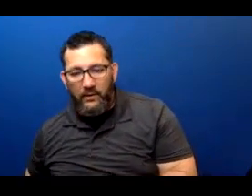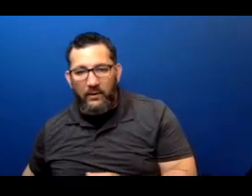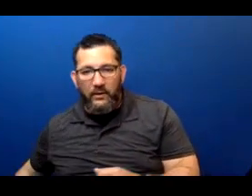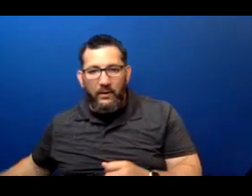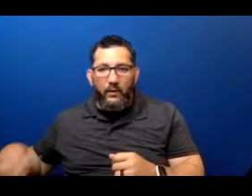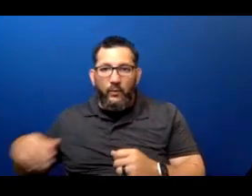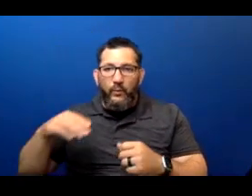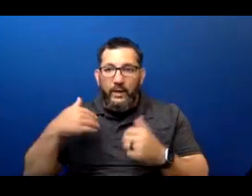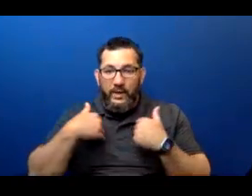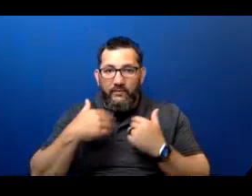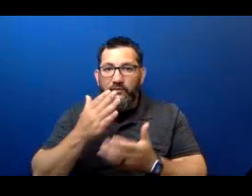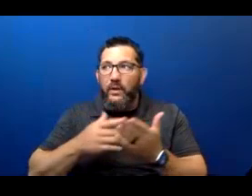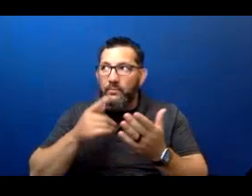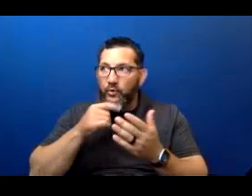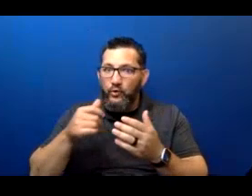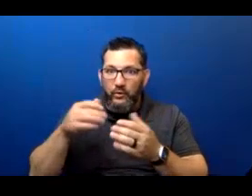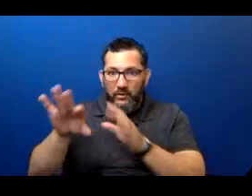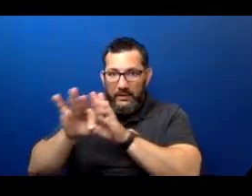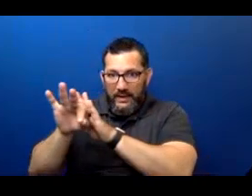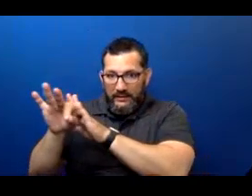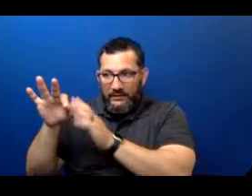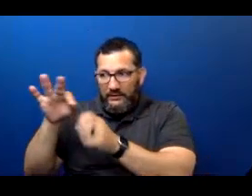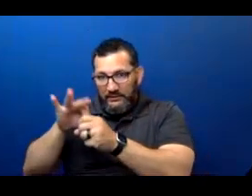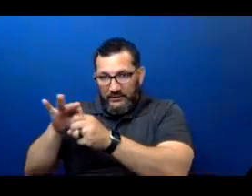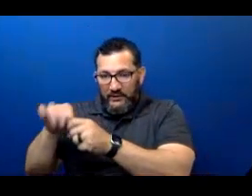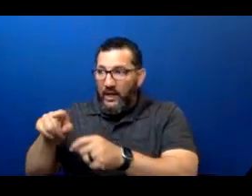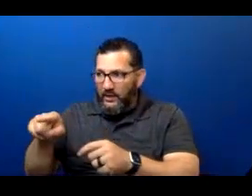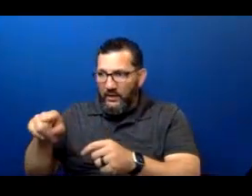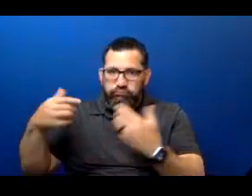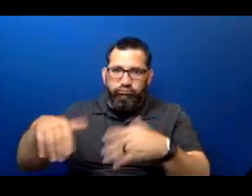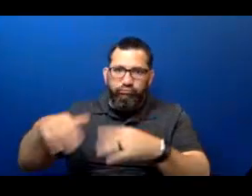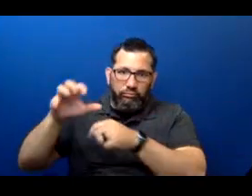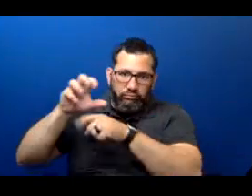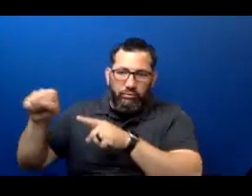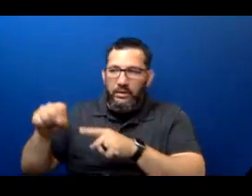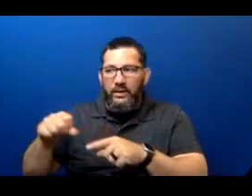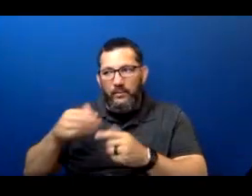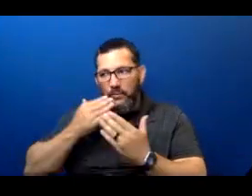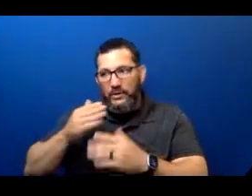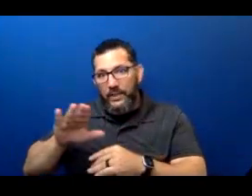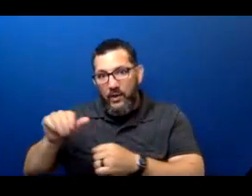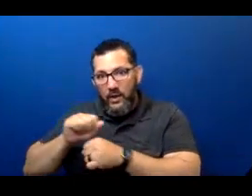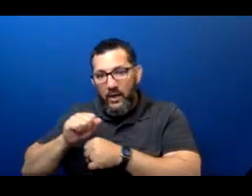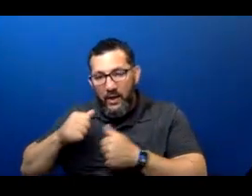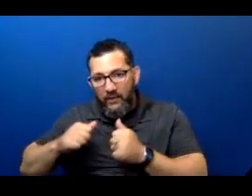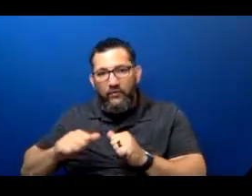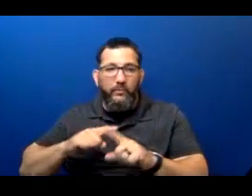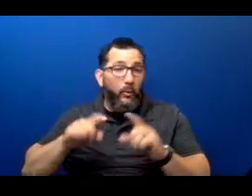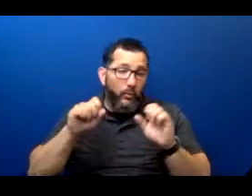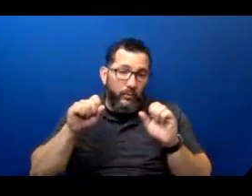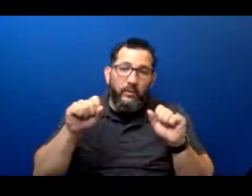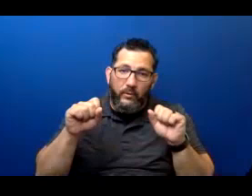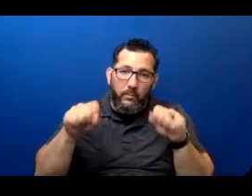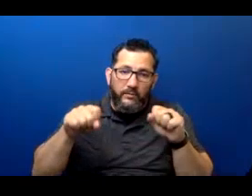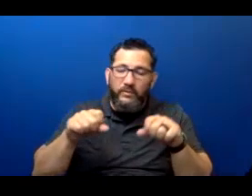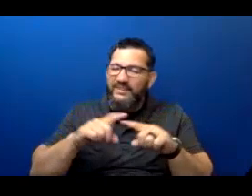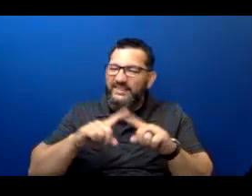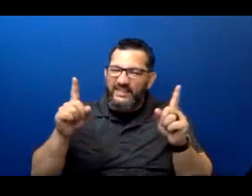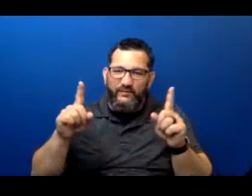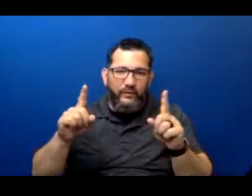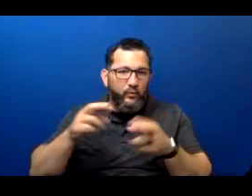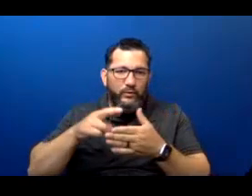file. And I do appreciate each of them and their efforts, but it could have been a different outcome. While we hope